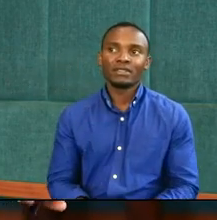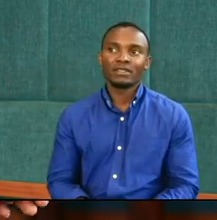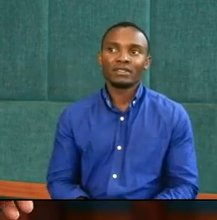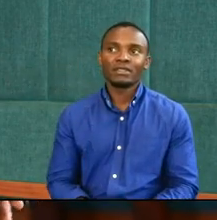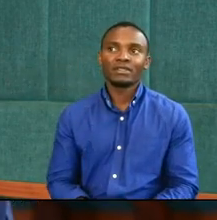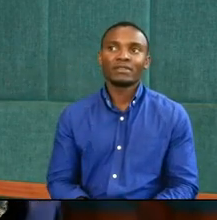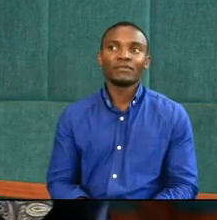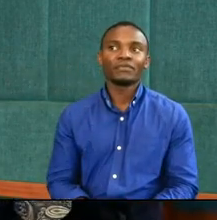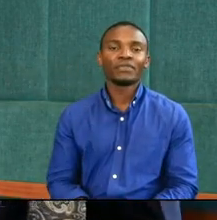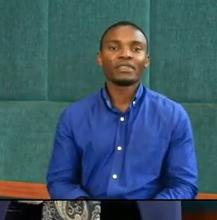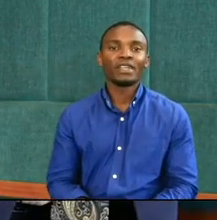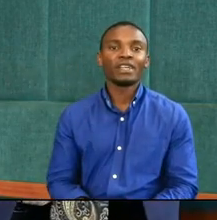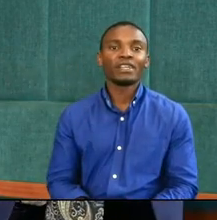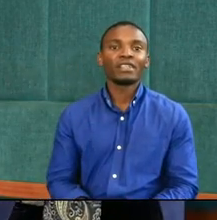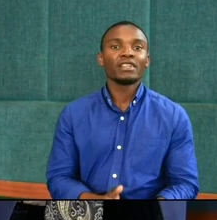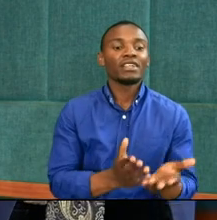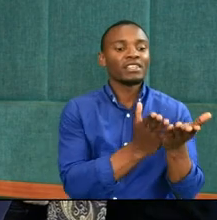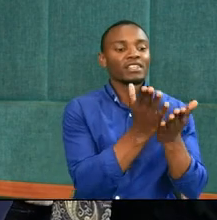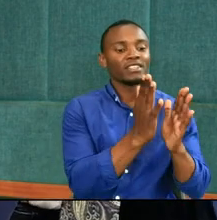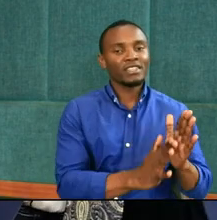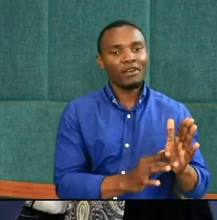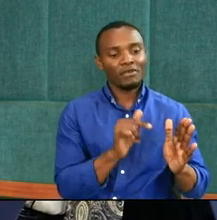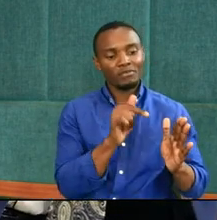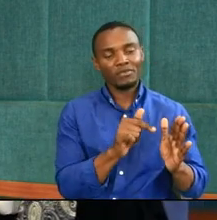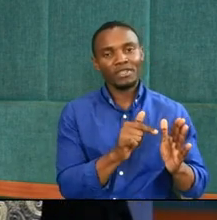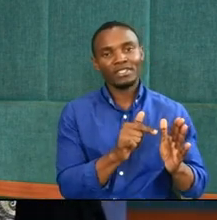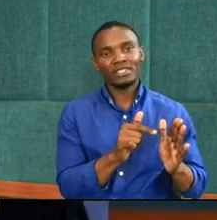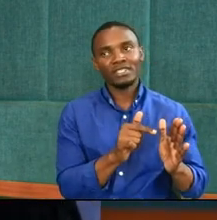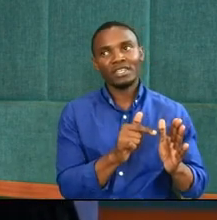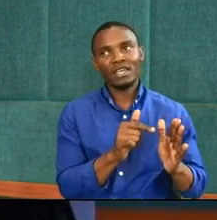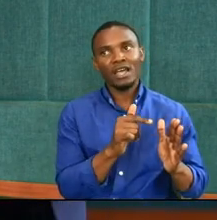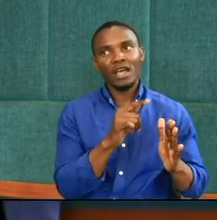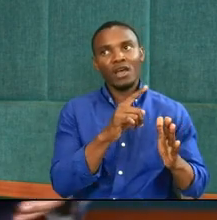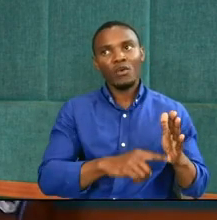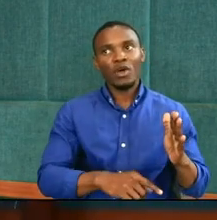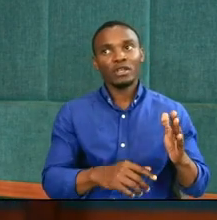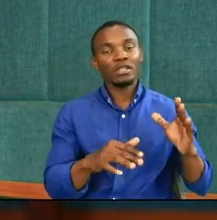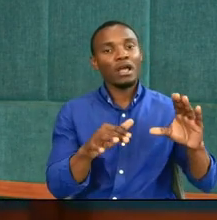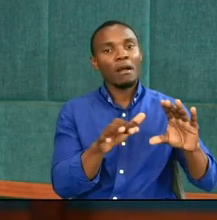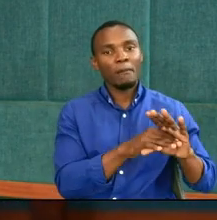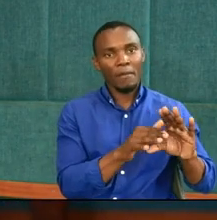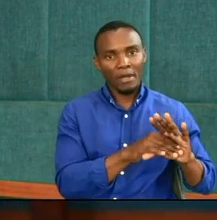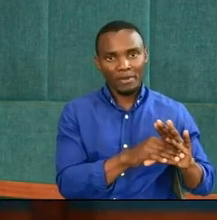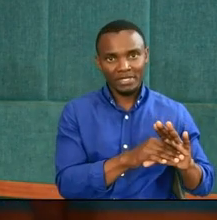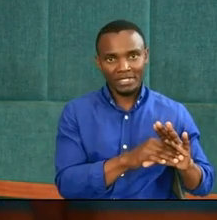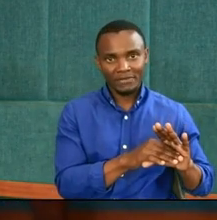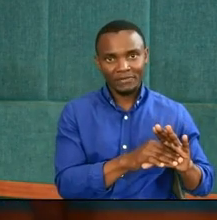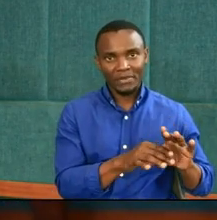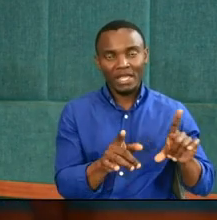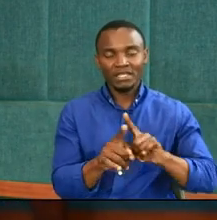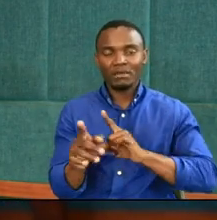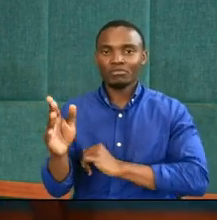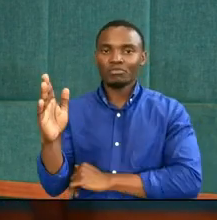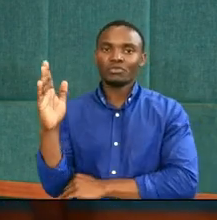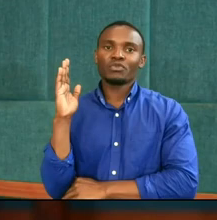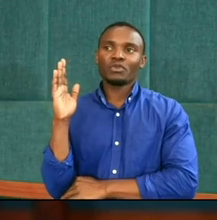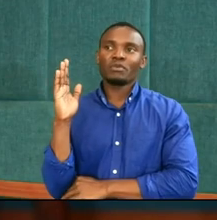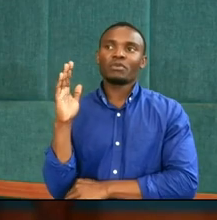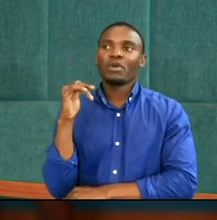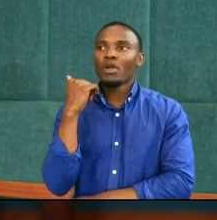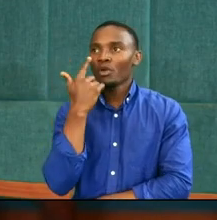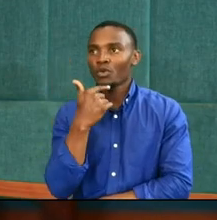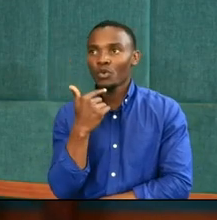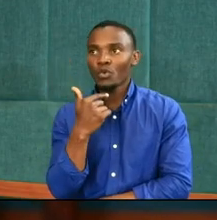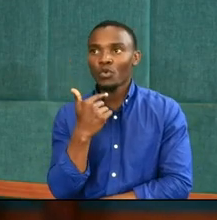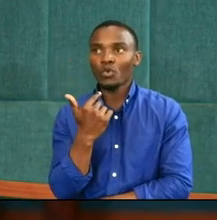me put you where you get it. That the servants is the laity, and the doorkeeper is the